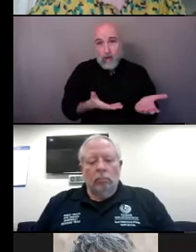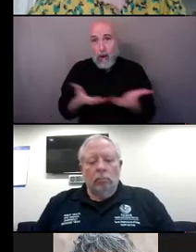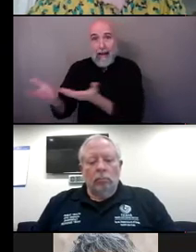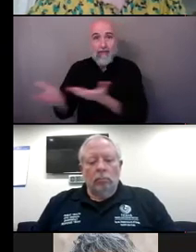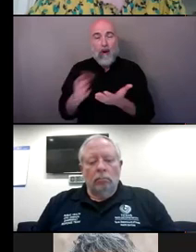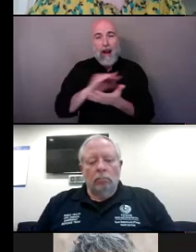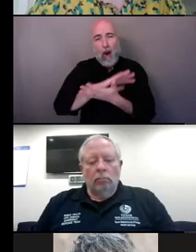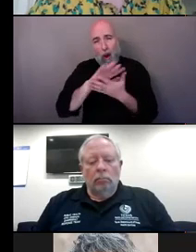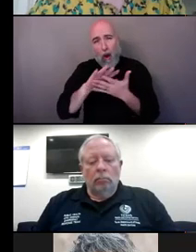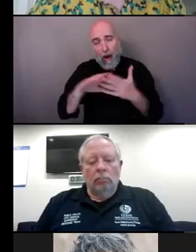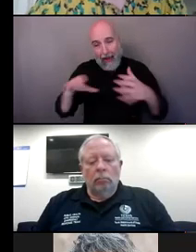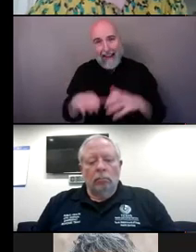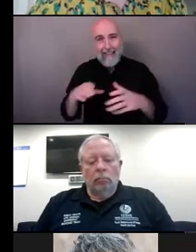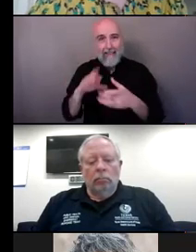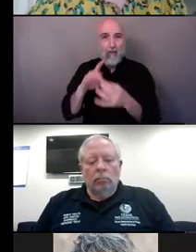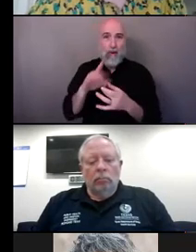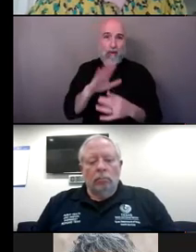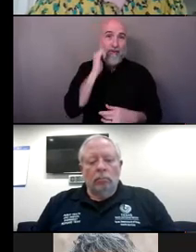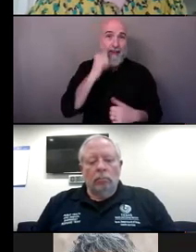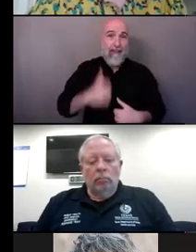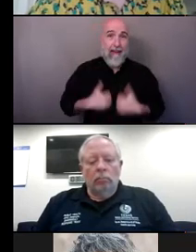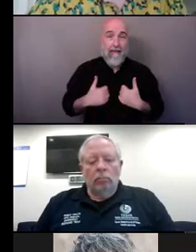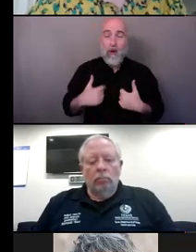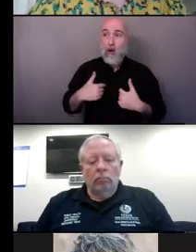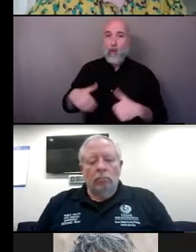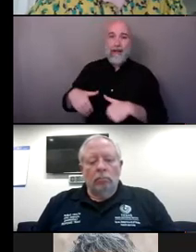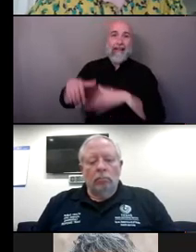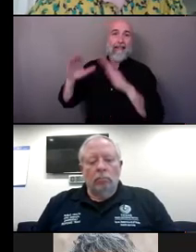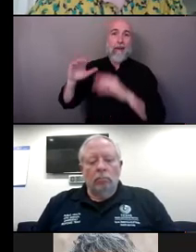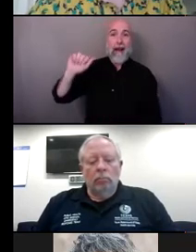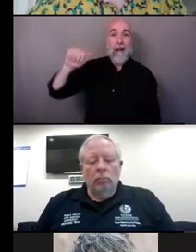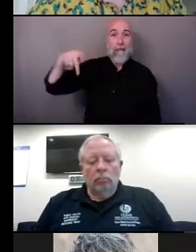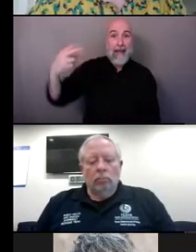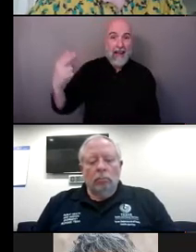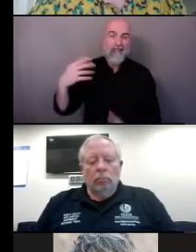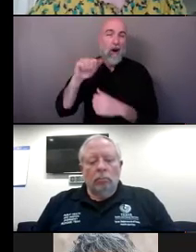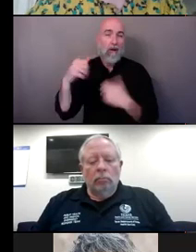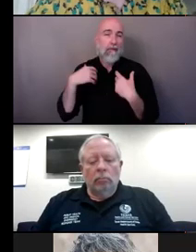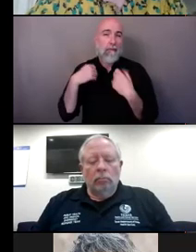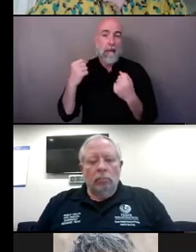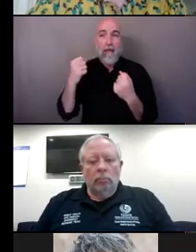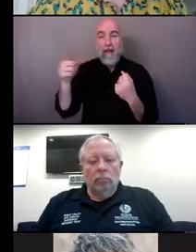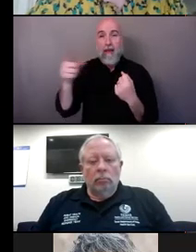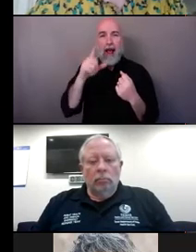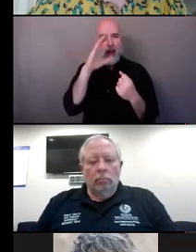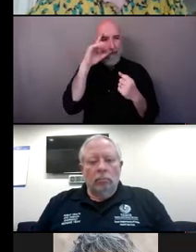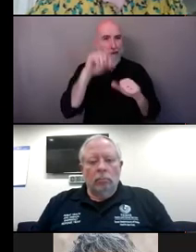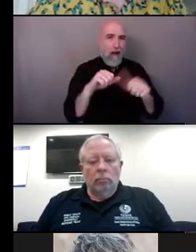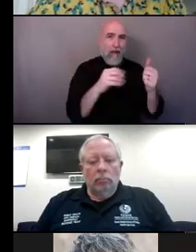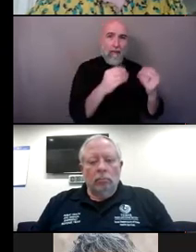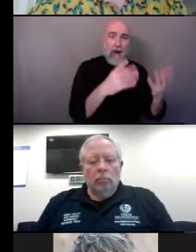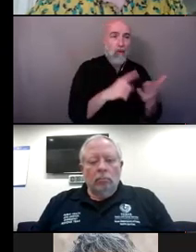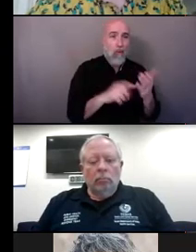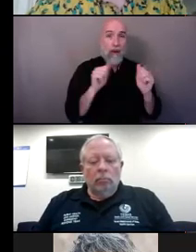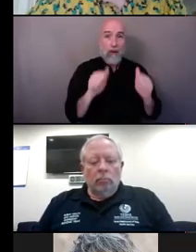all activities of daily living. We have given up on Austin Public Health and are looking for other providers. What can be done to make sure